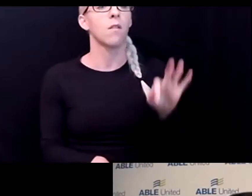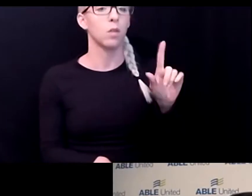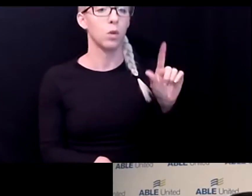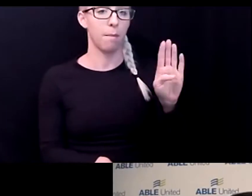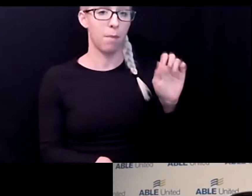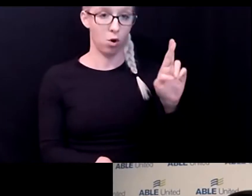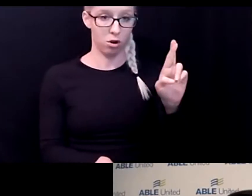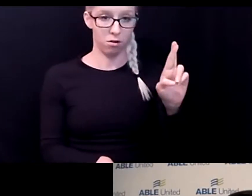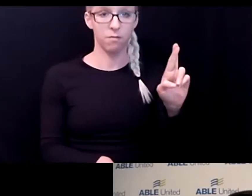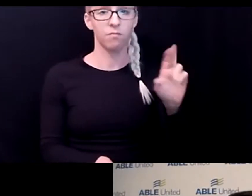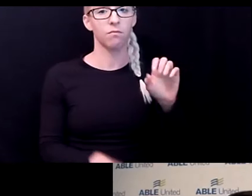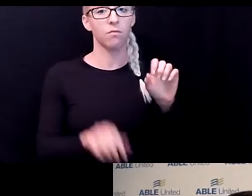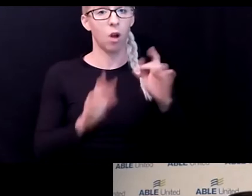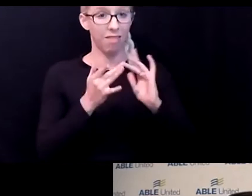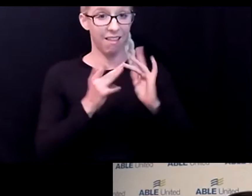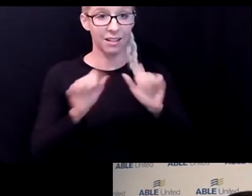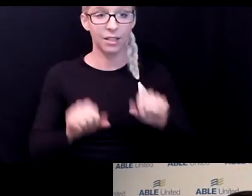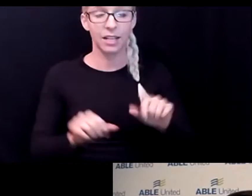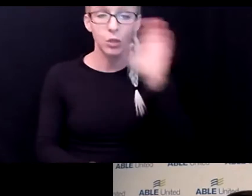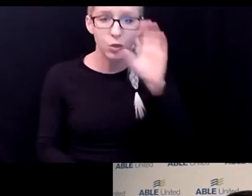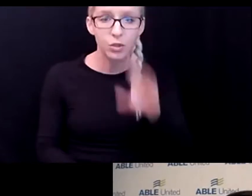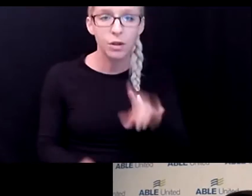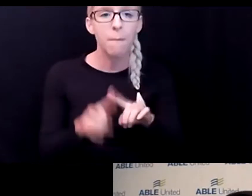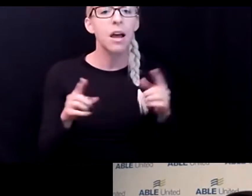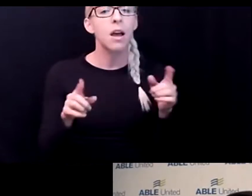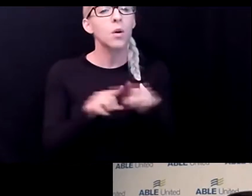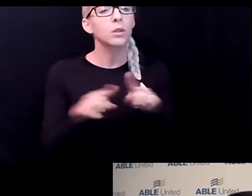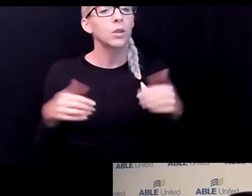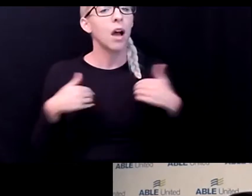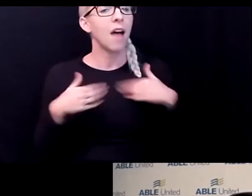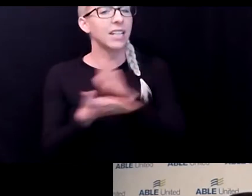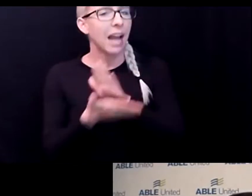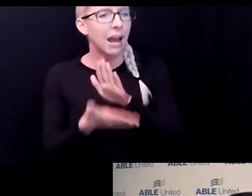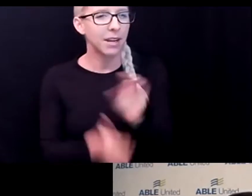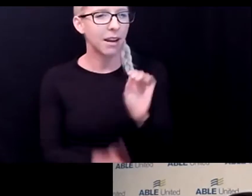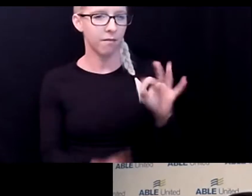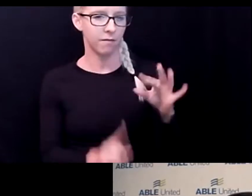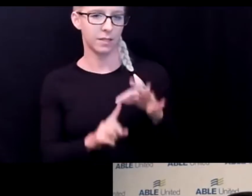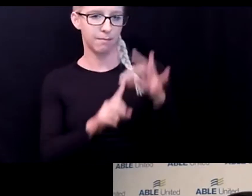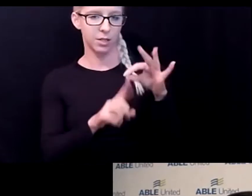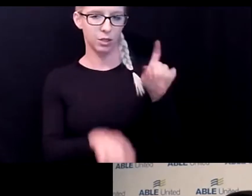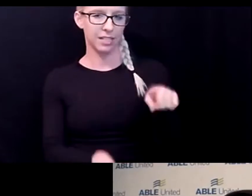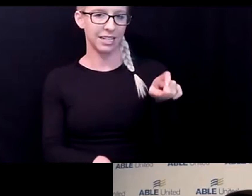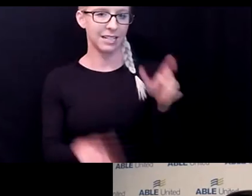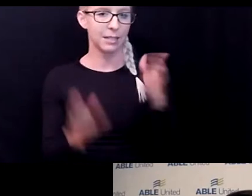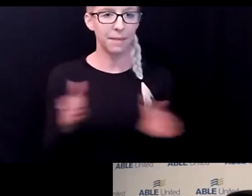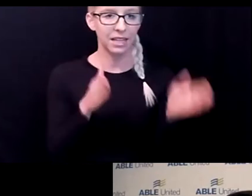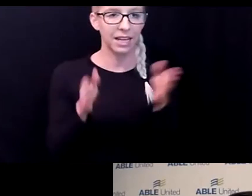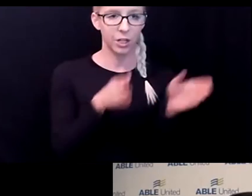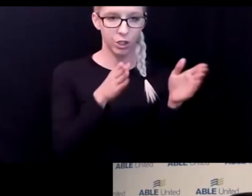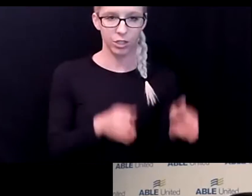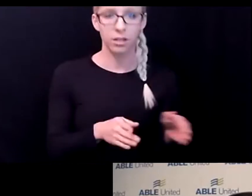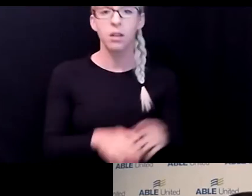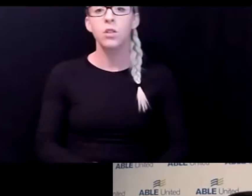Attorneys. But you also have the Academy of Special Needs Planners. So obviously someone that might bring, not just the special needs planning, but